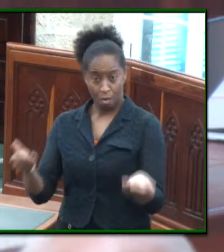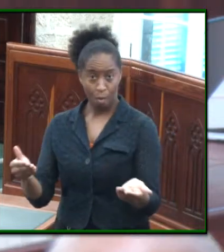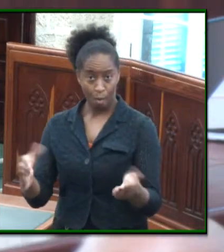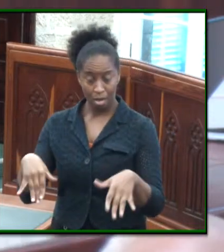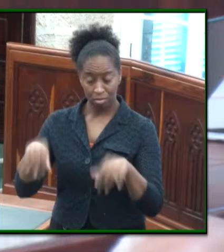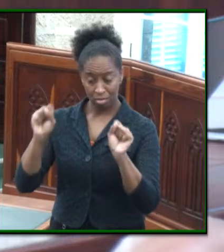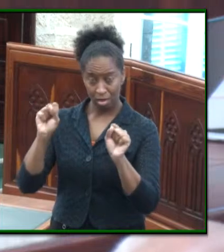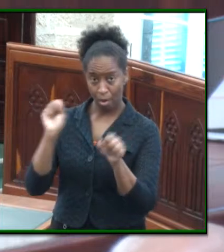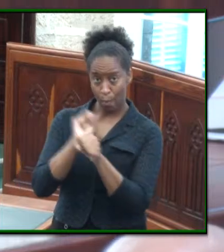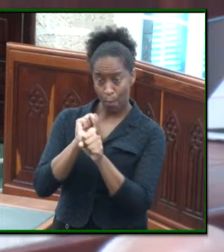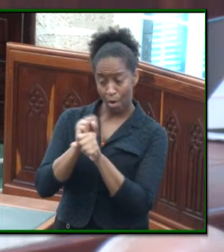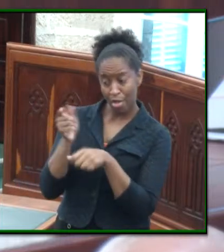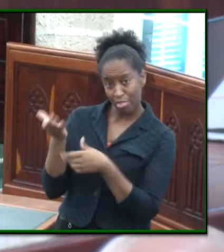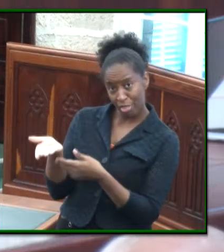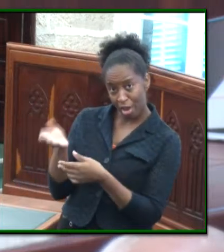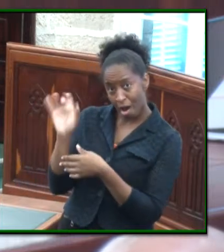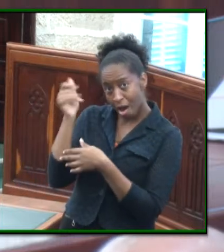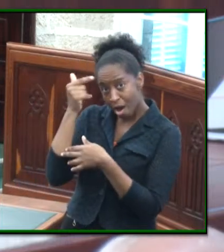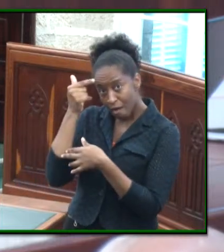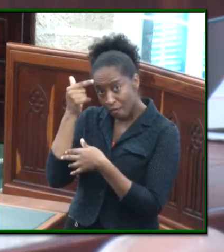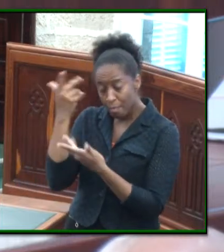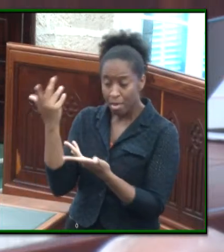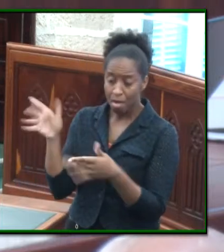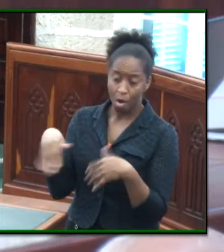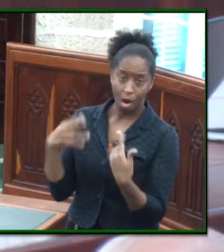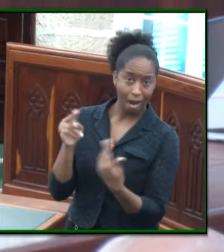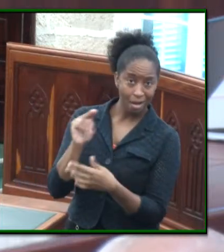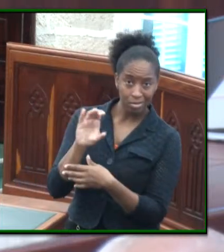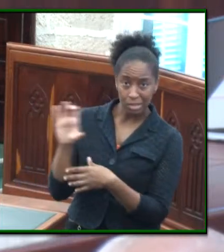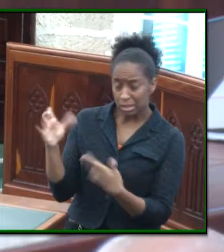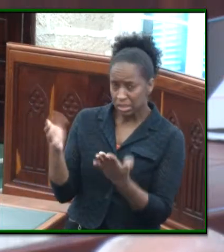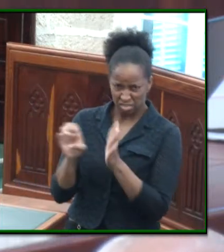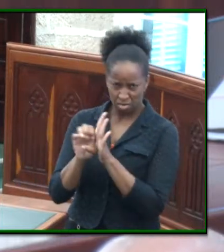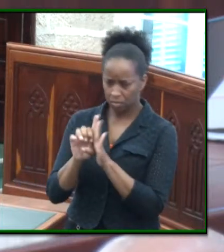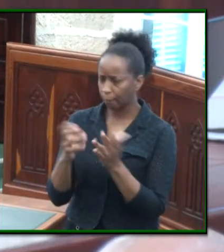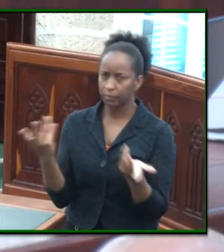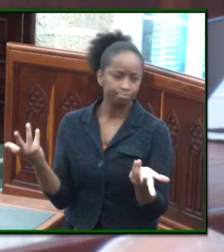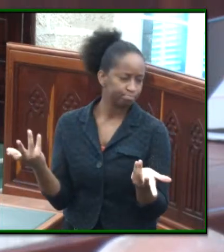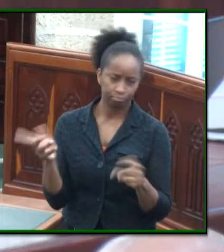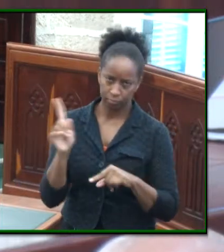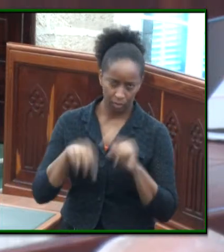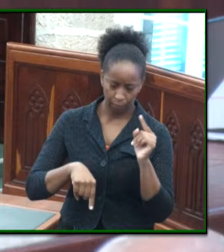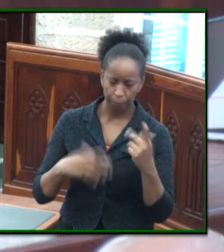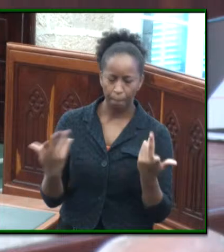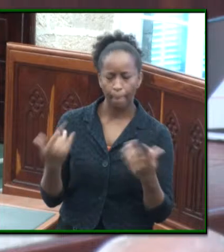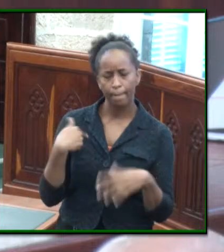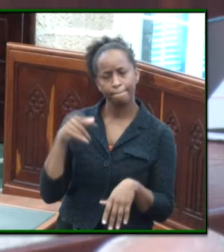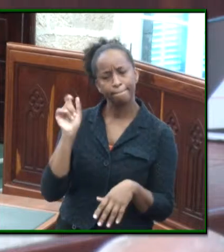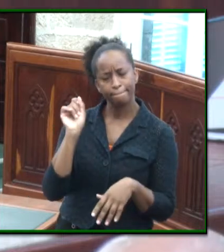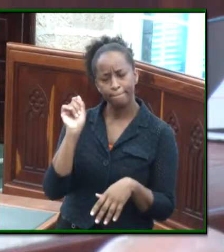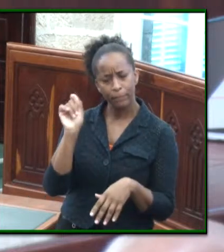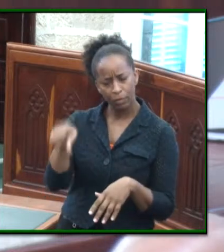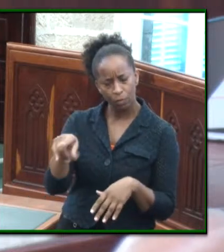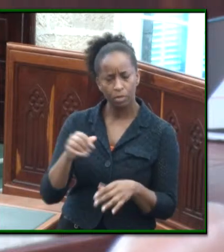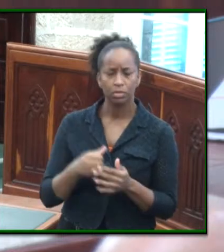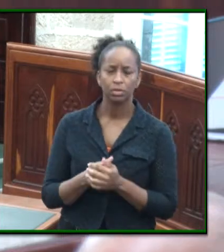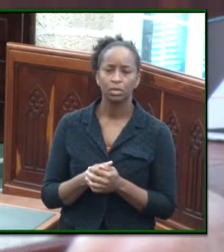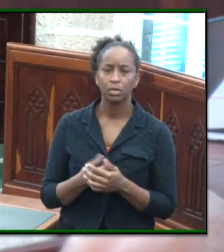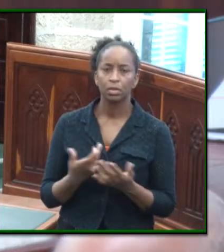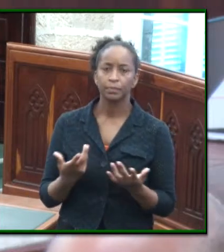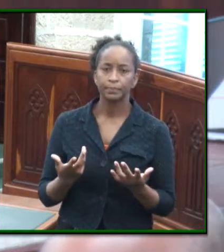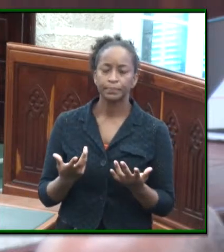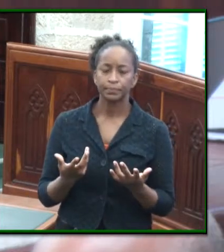the frequency or that people with convictions, our citizens, our